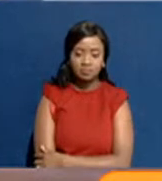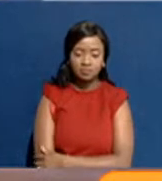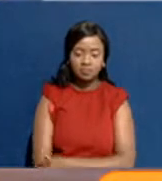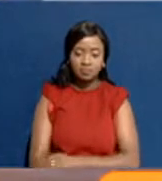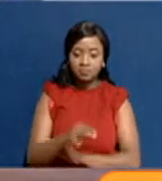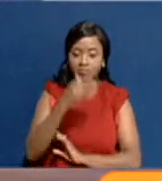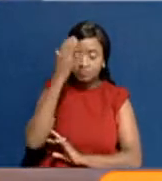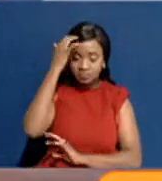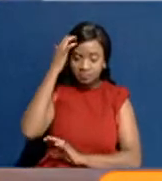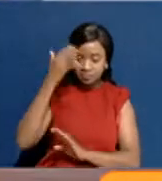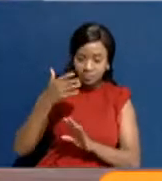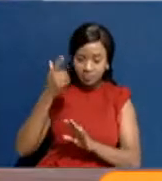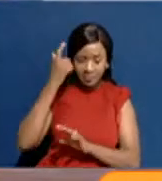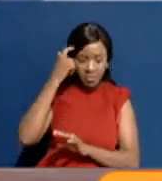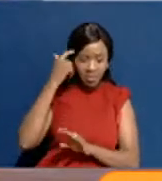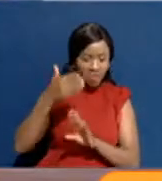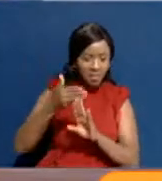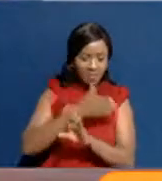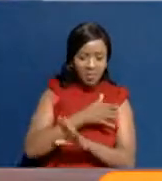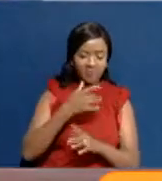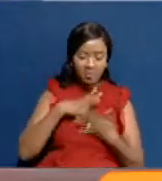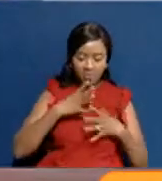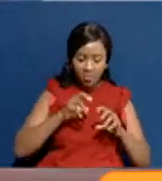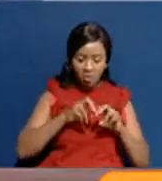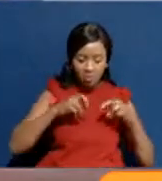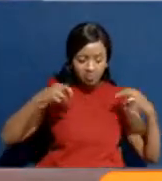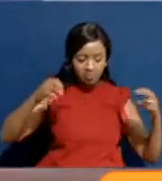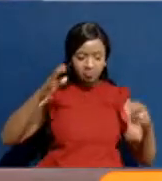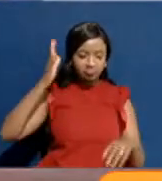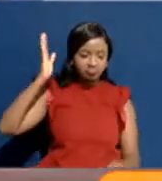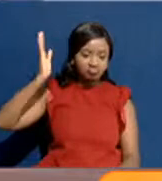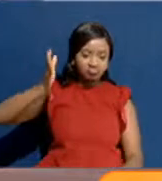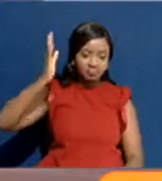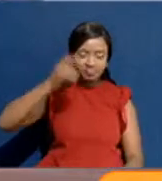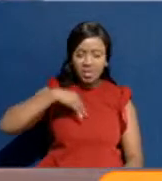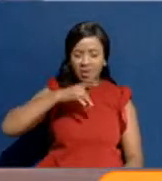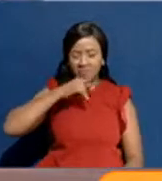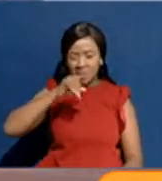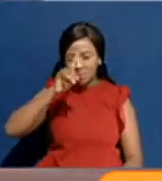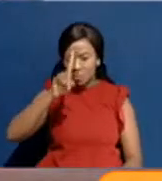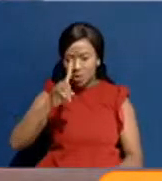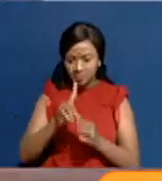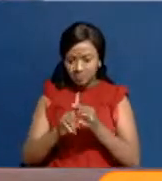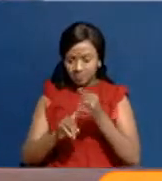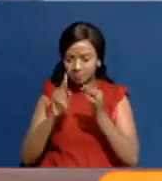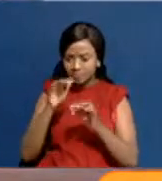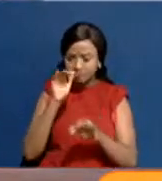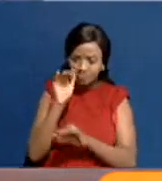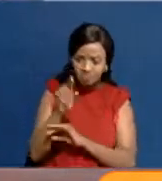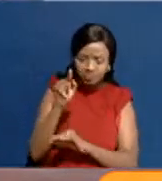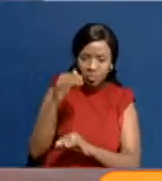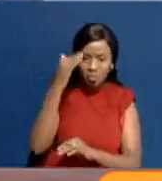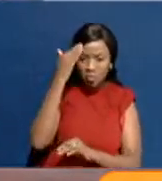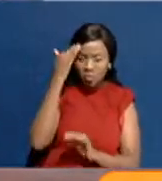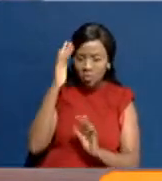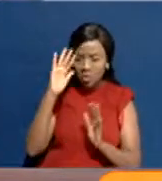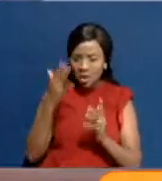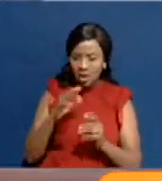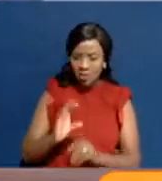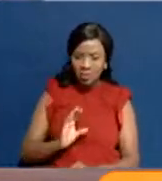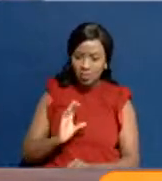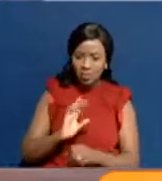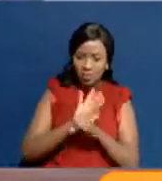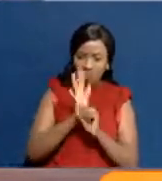Sharif. You remember the people, I think there was one gentleman I will never forget who was asked how he knew of the